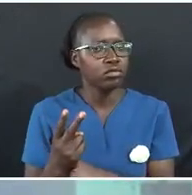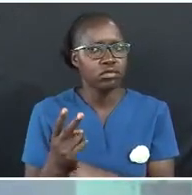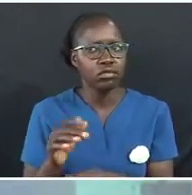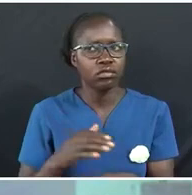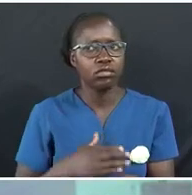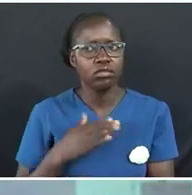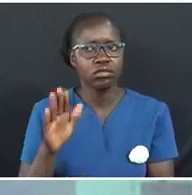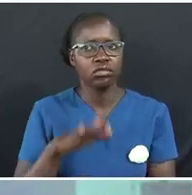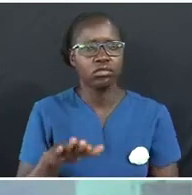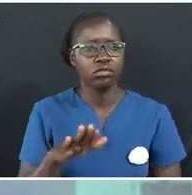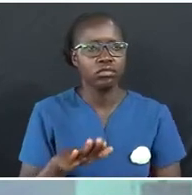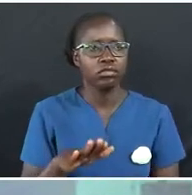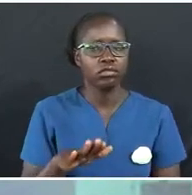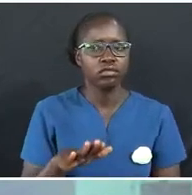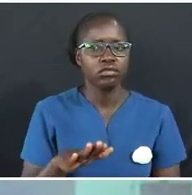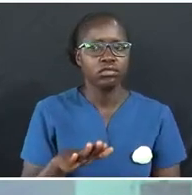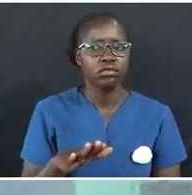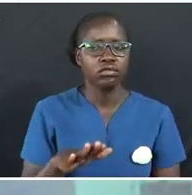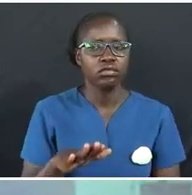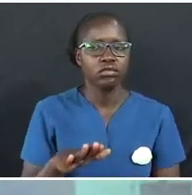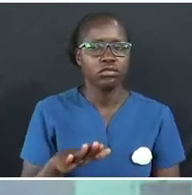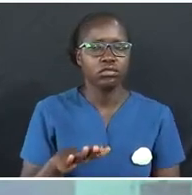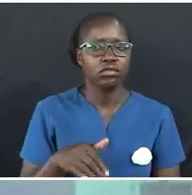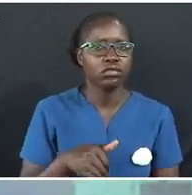sites, Mile 46,